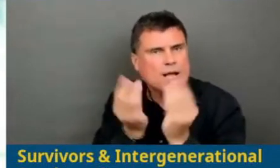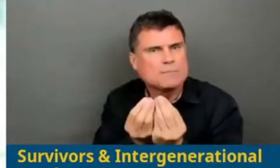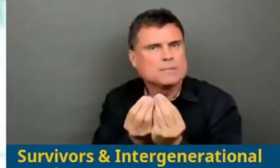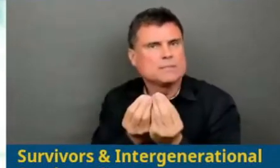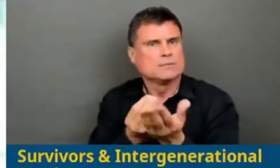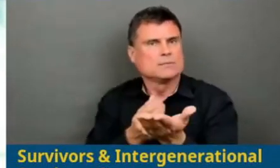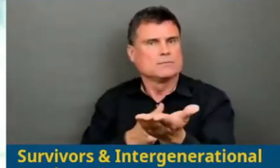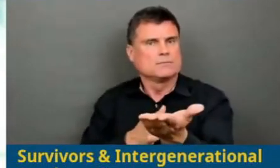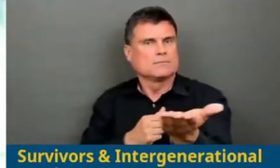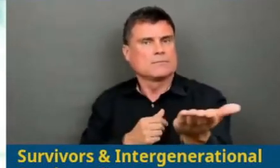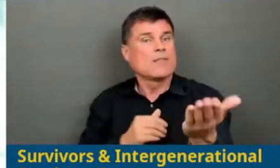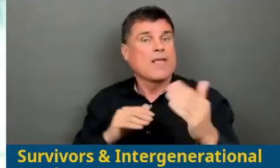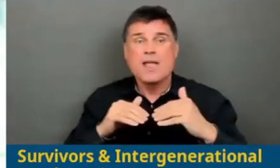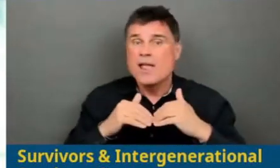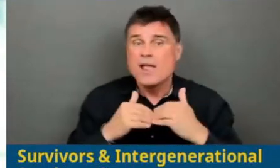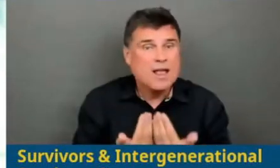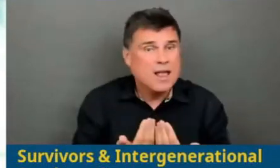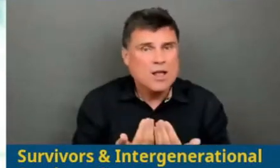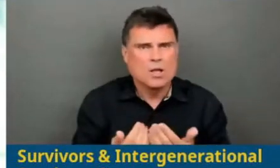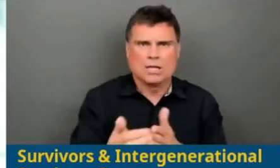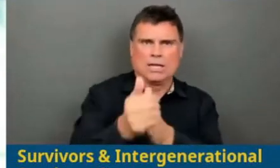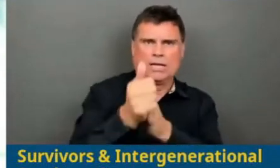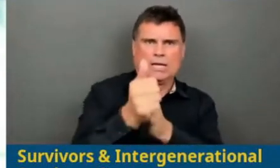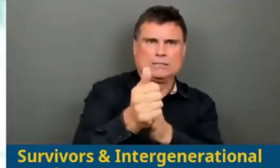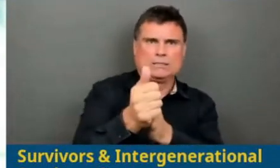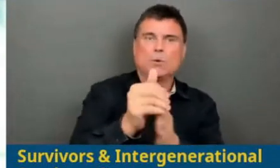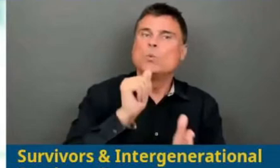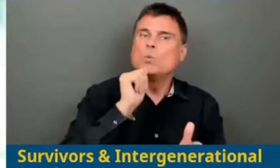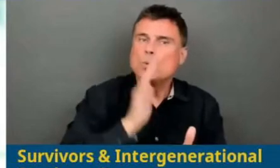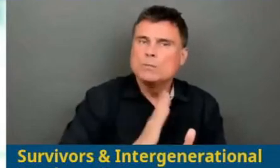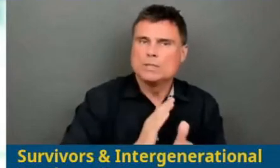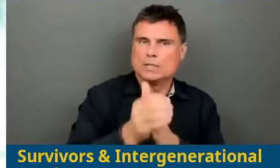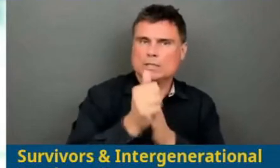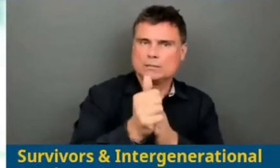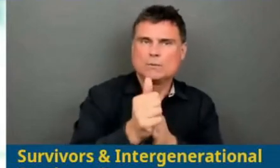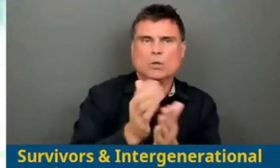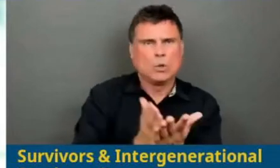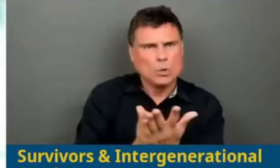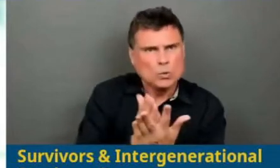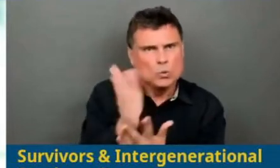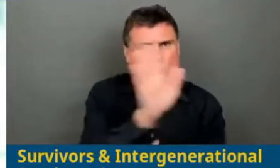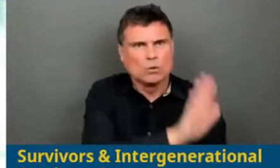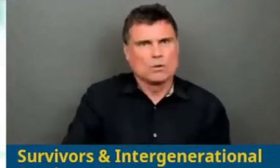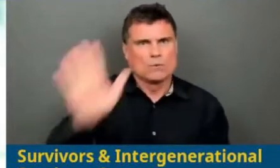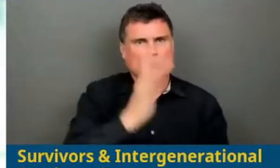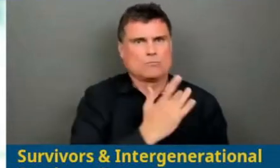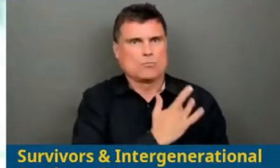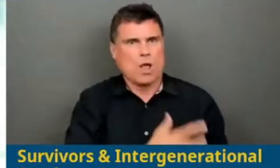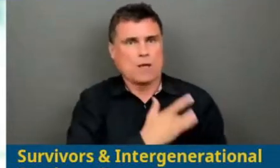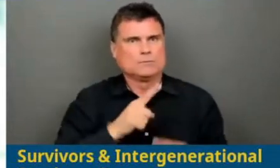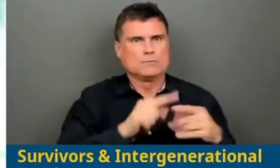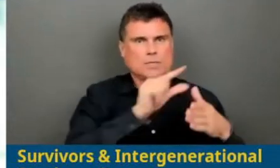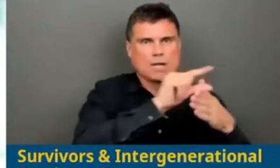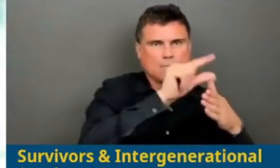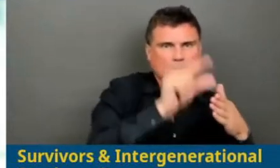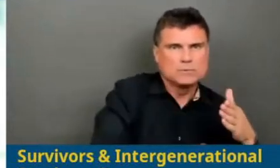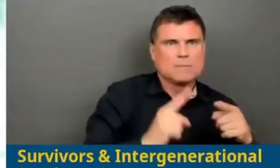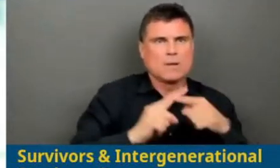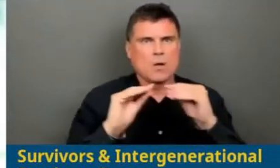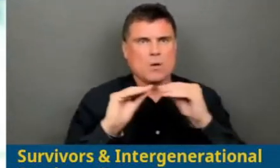women throughout the province and throughout the organizations and governments. I